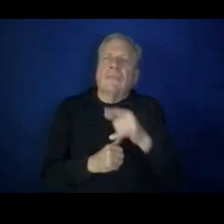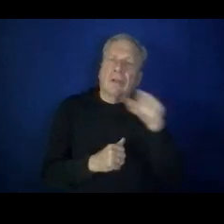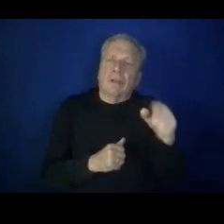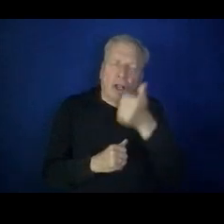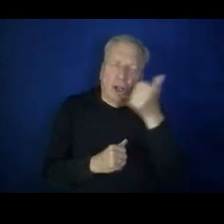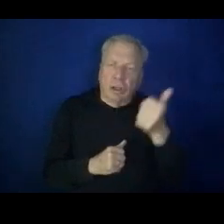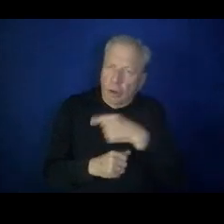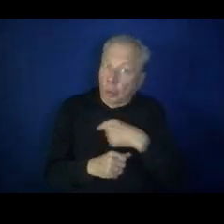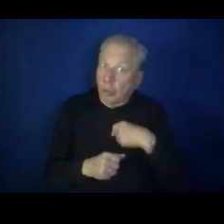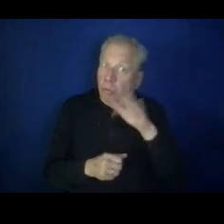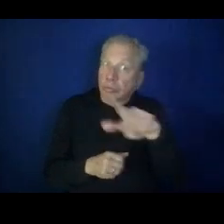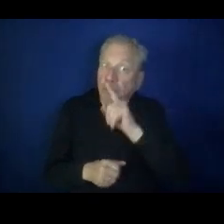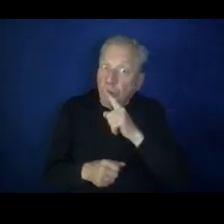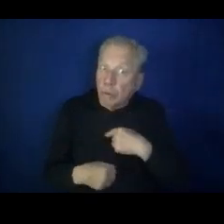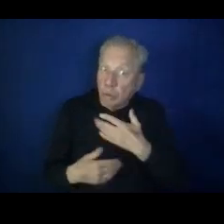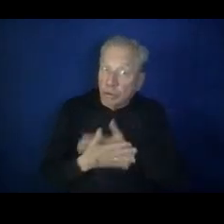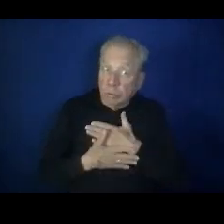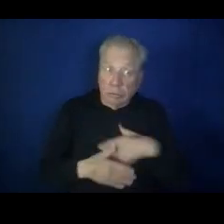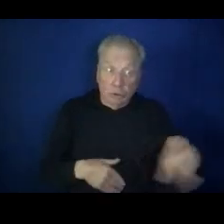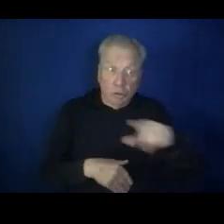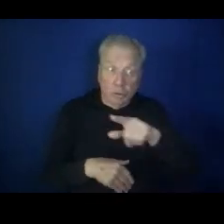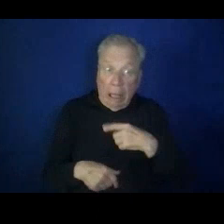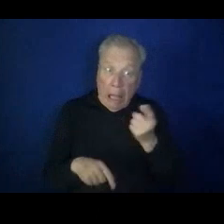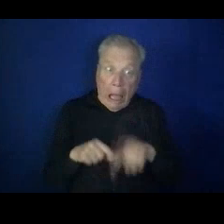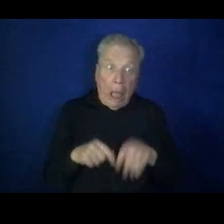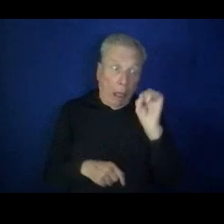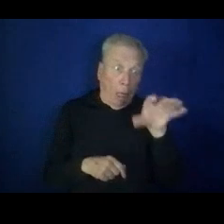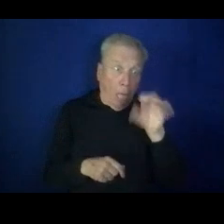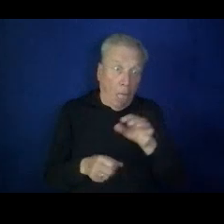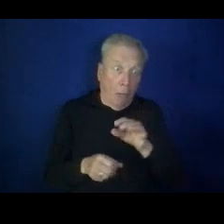And we appreciate you. I can't say that enough.